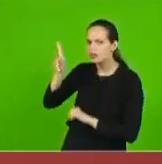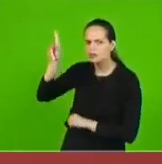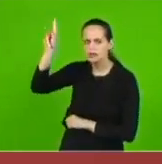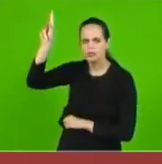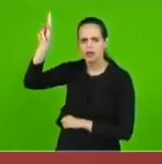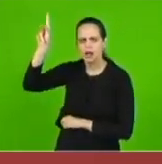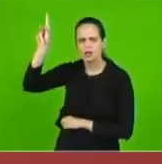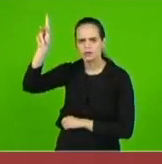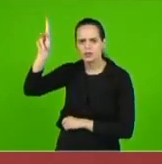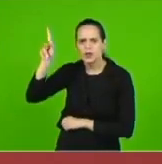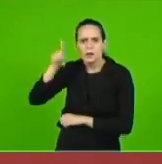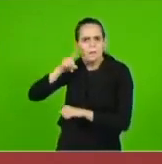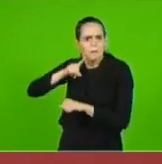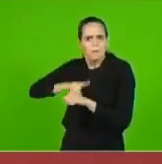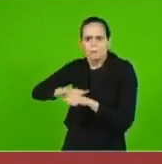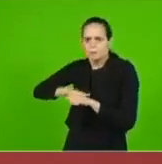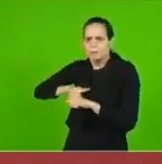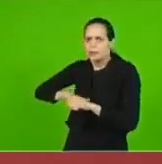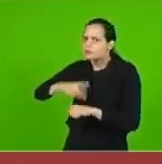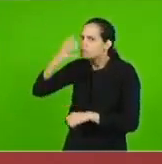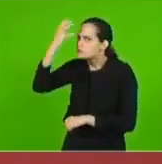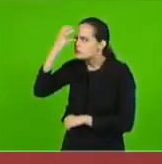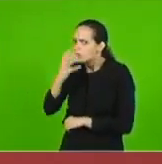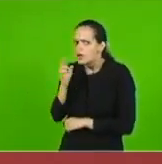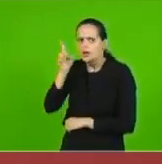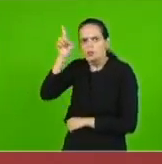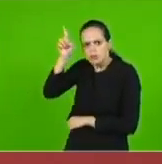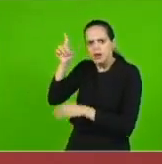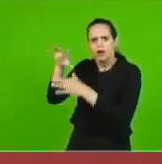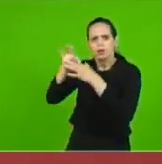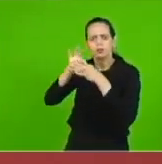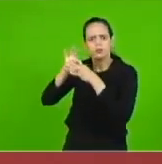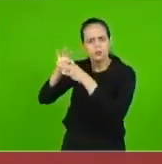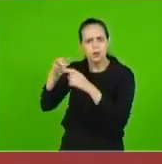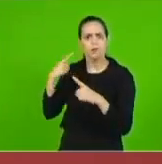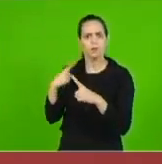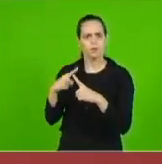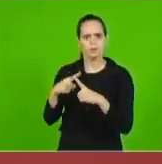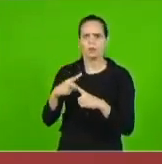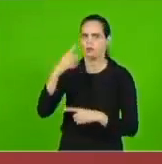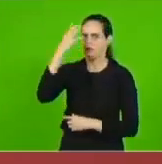an unexpected occurrence. It is a dramatic pause, because